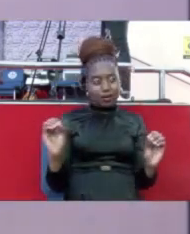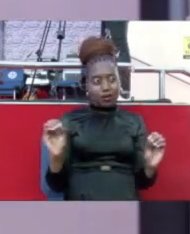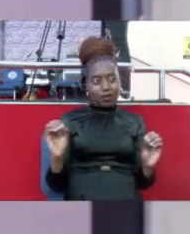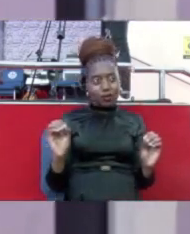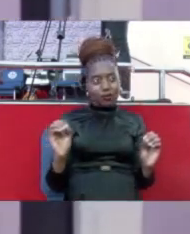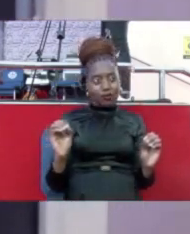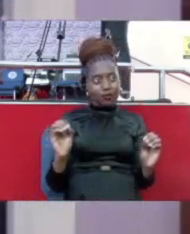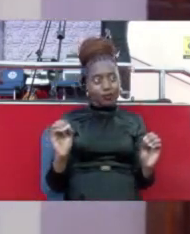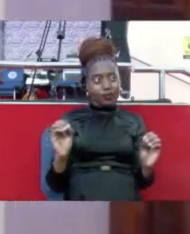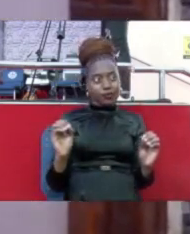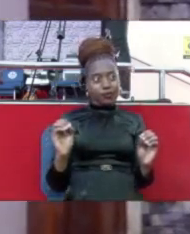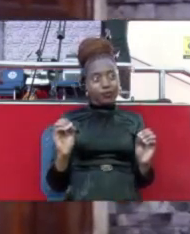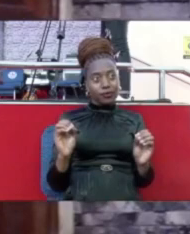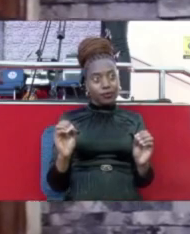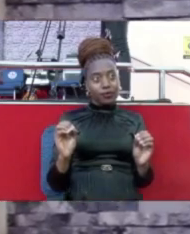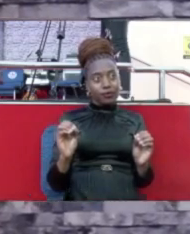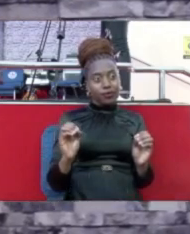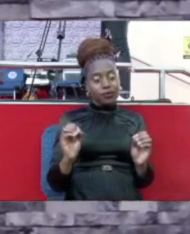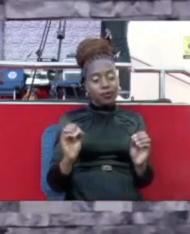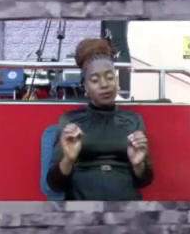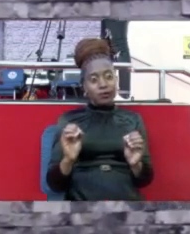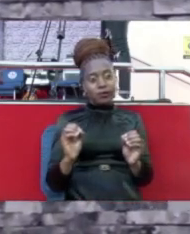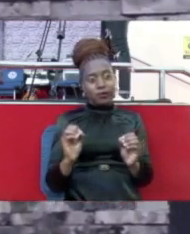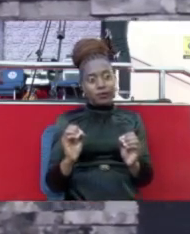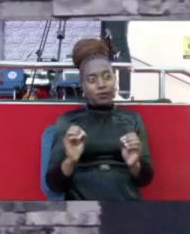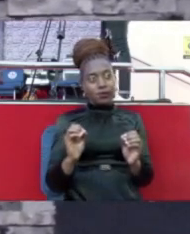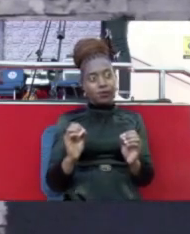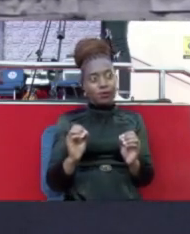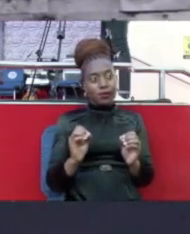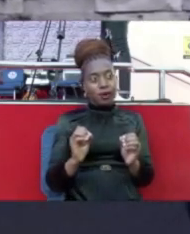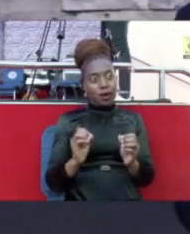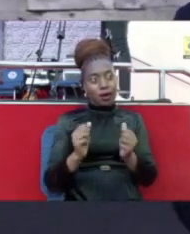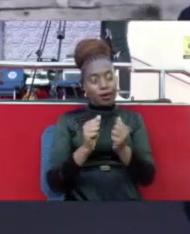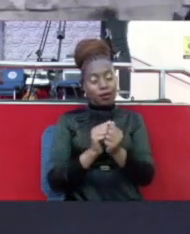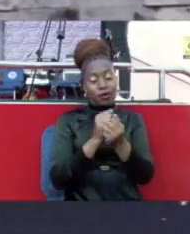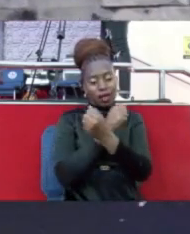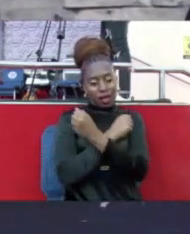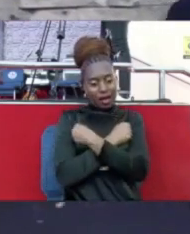based on the love and the integrity that I see in this church,